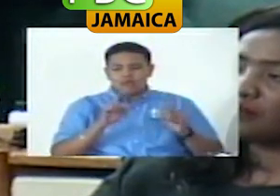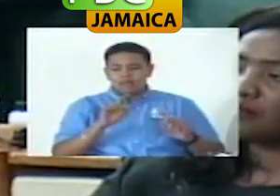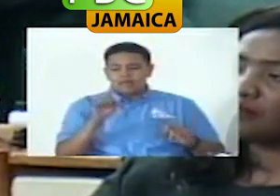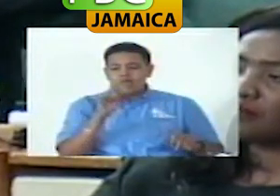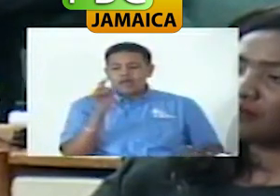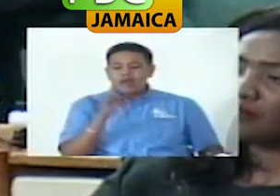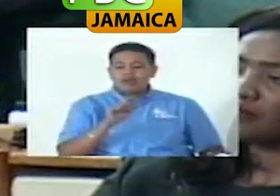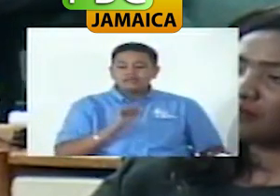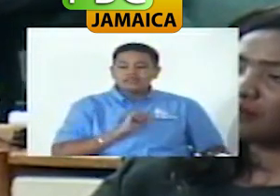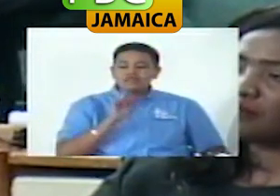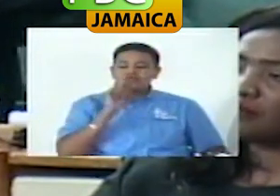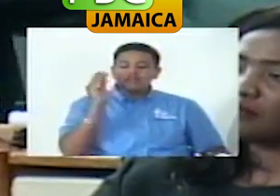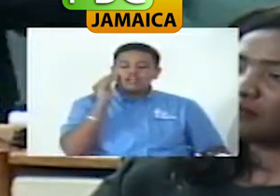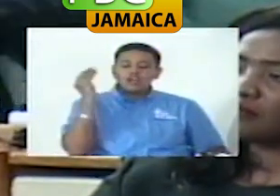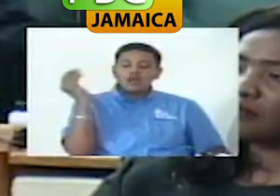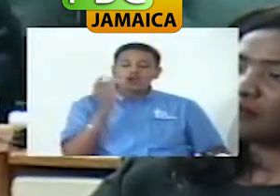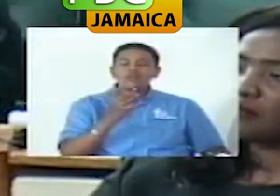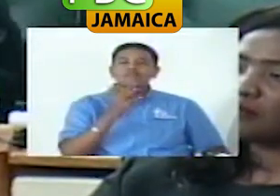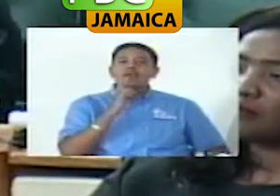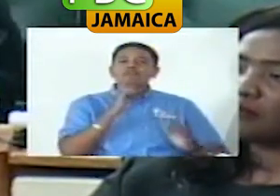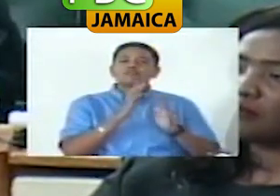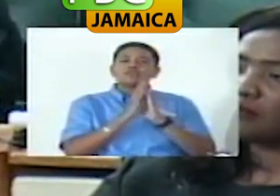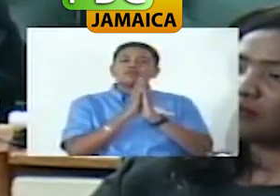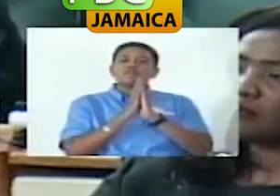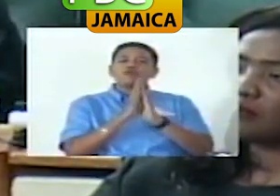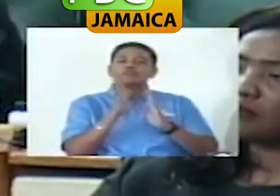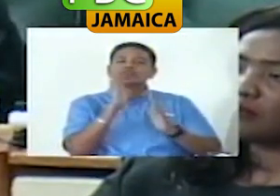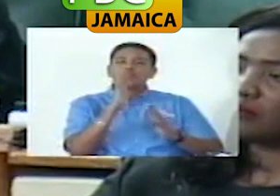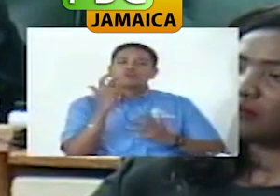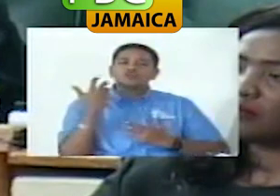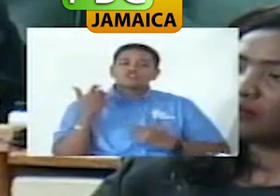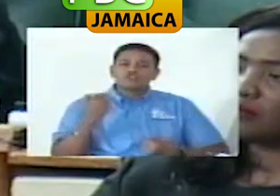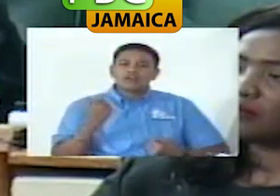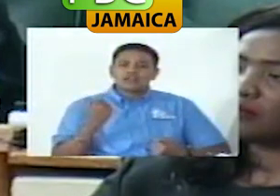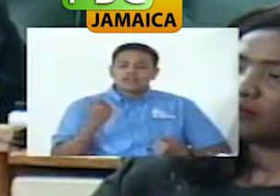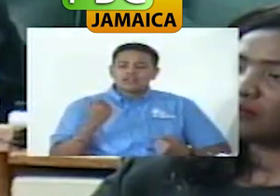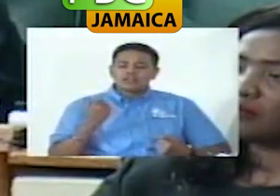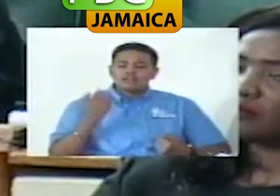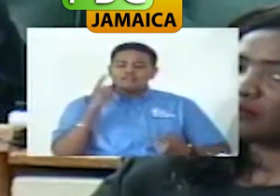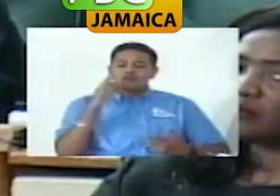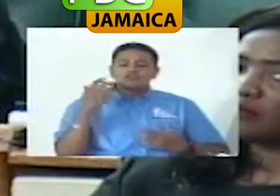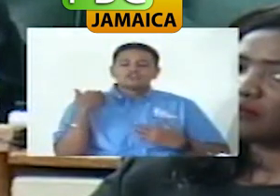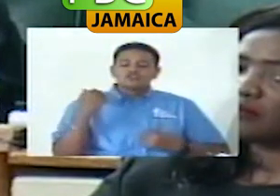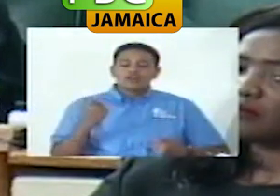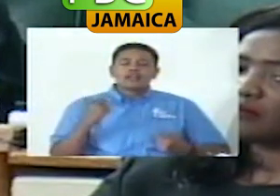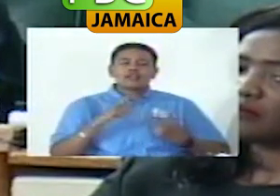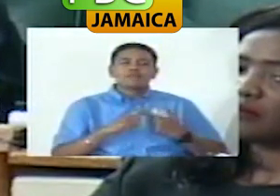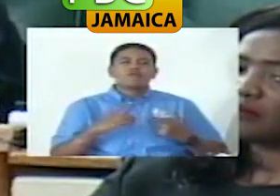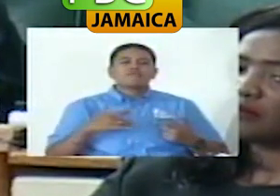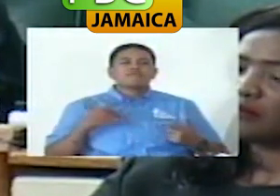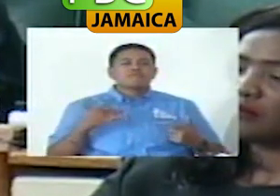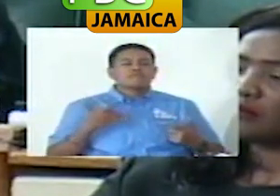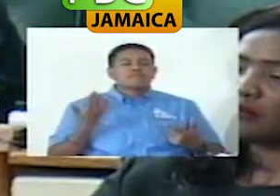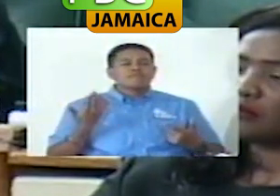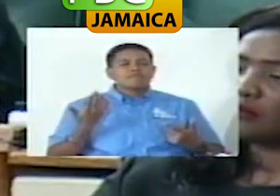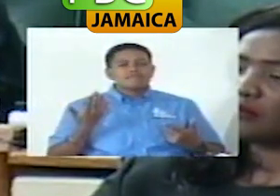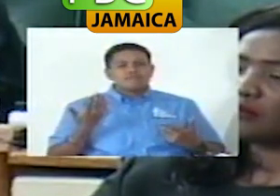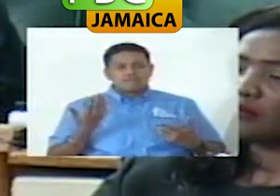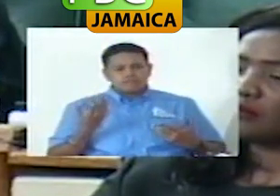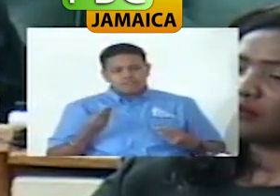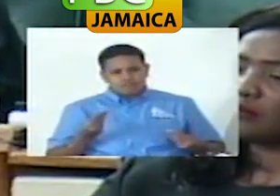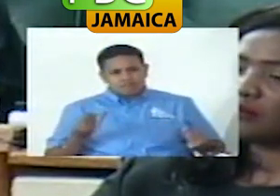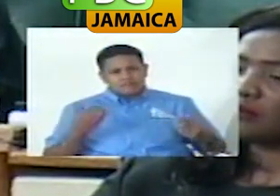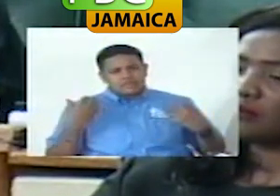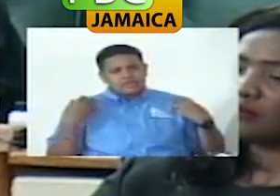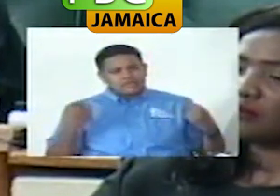asked that I convey prayers for her strength and for healing for her family,